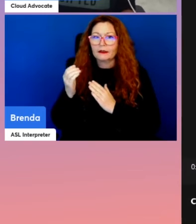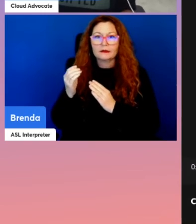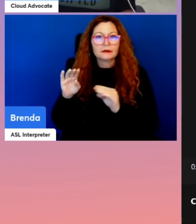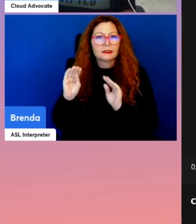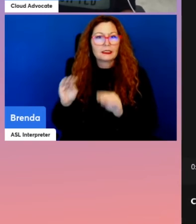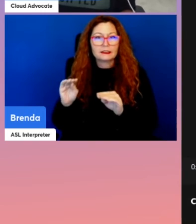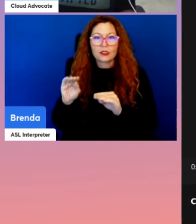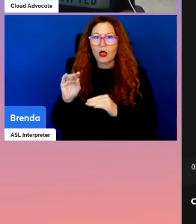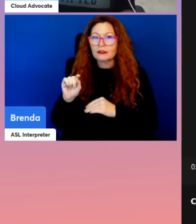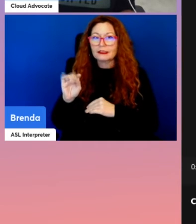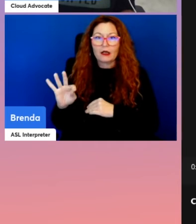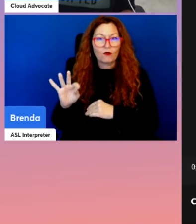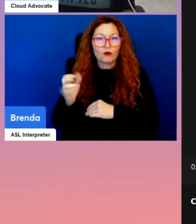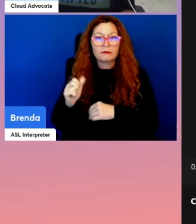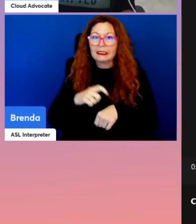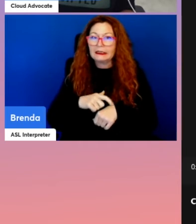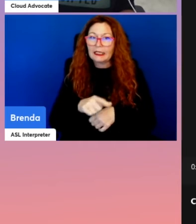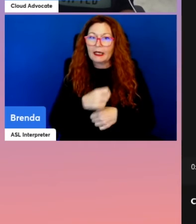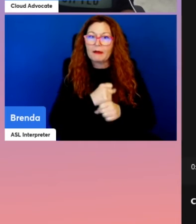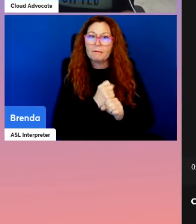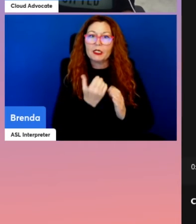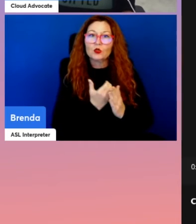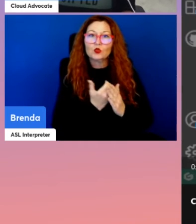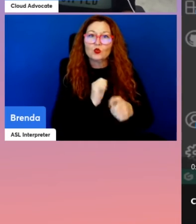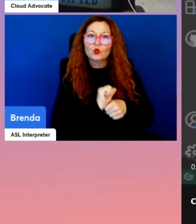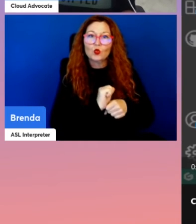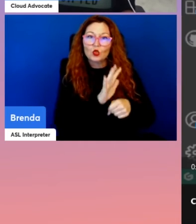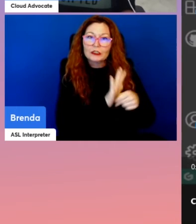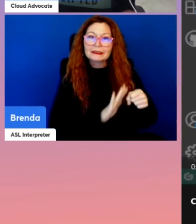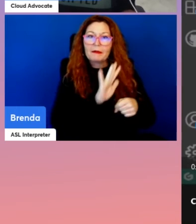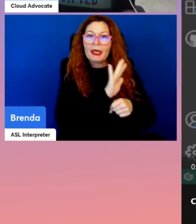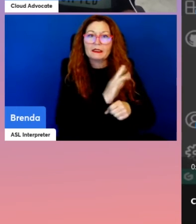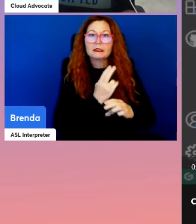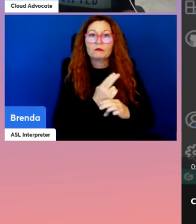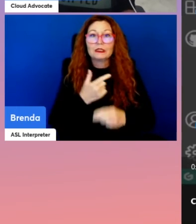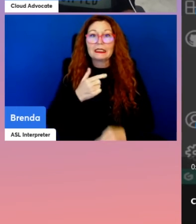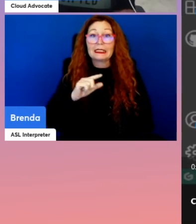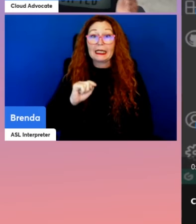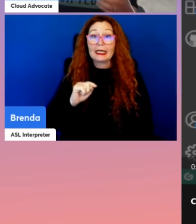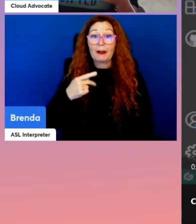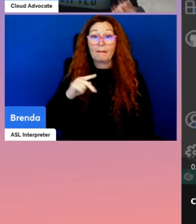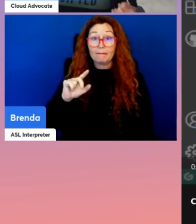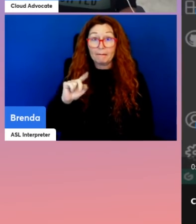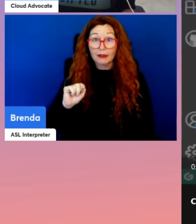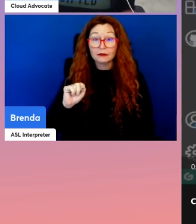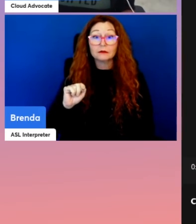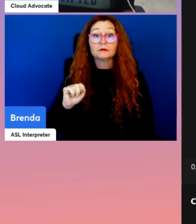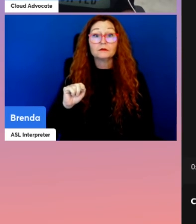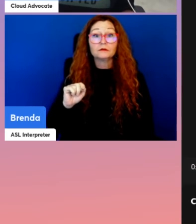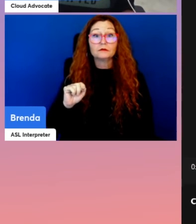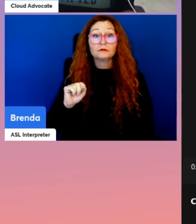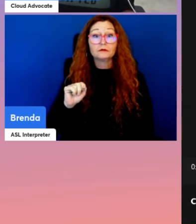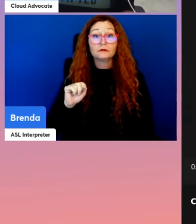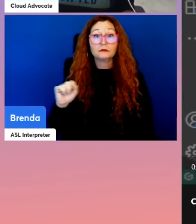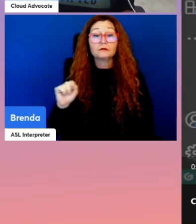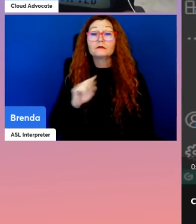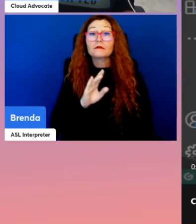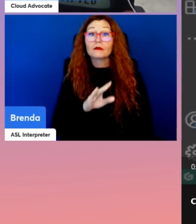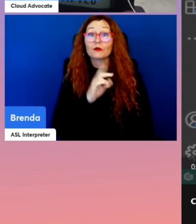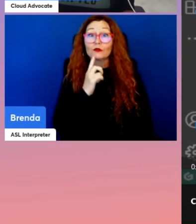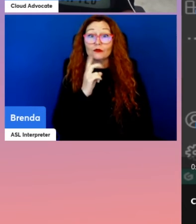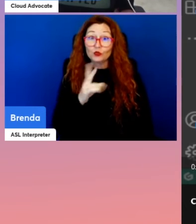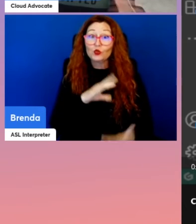Terraform whenever I create a new workspace. I'm using Gitpod IO. So that's something too. Taking these workshops, you'll learn